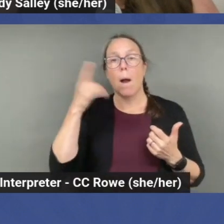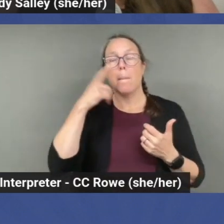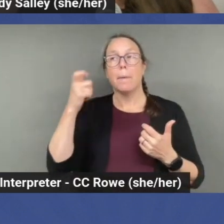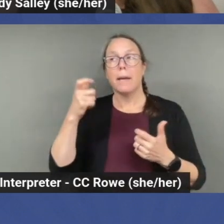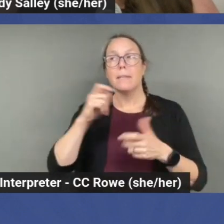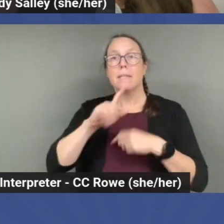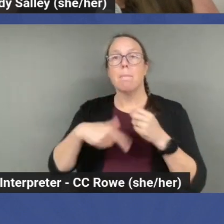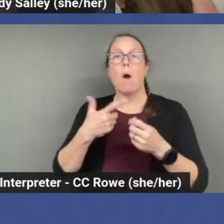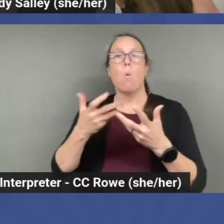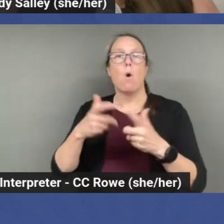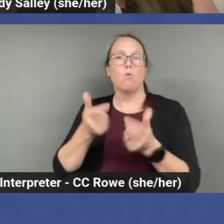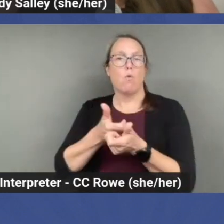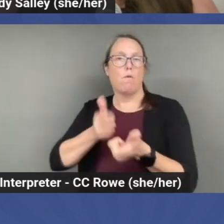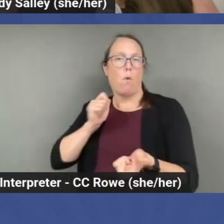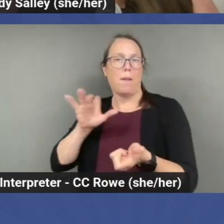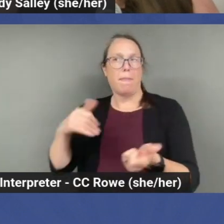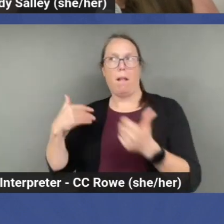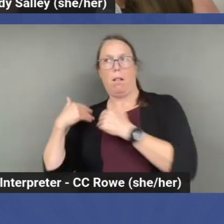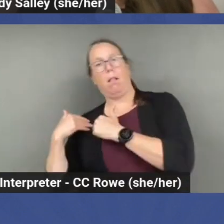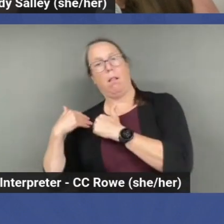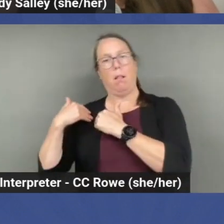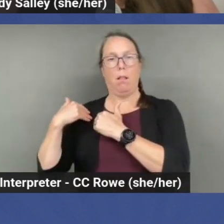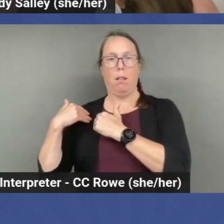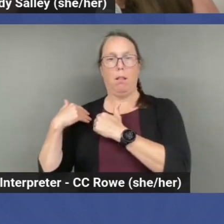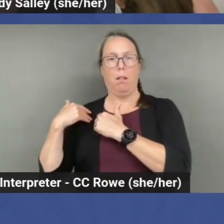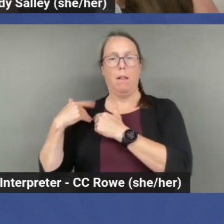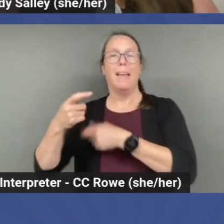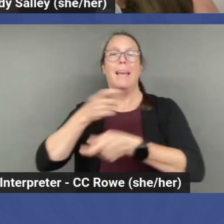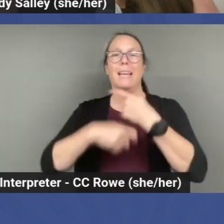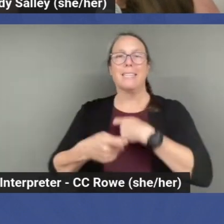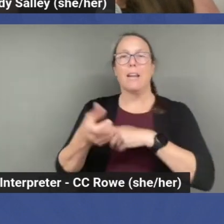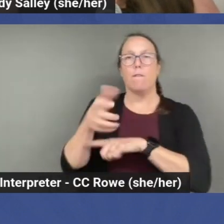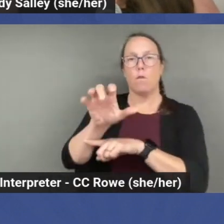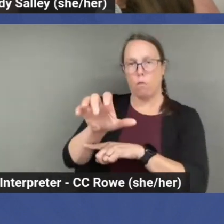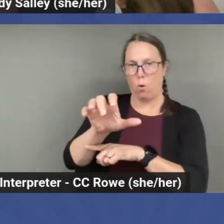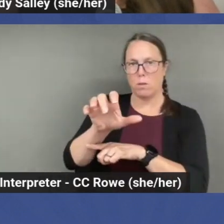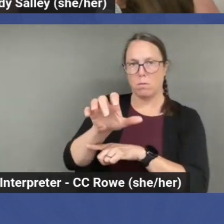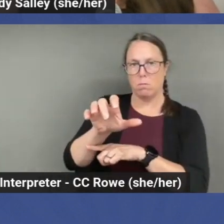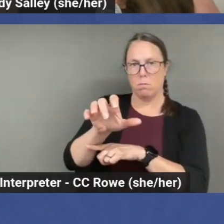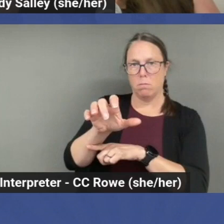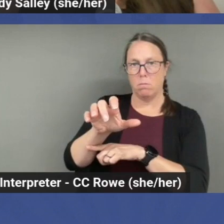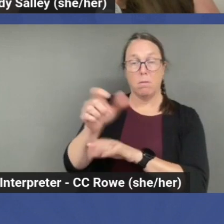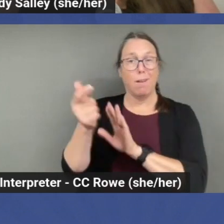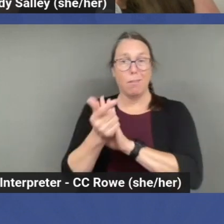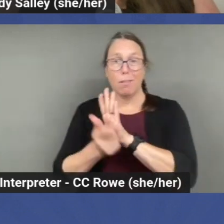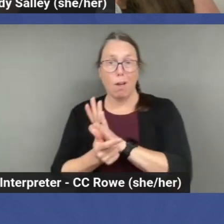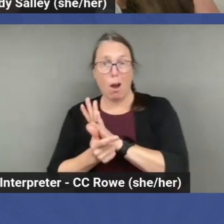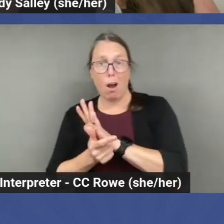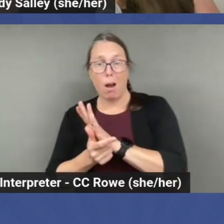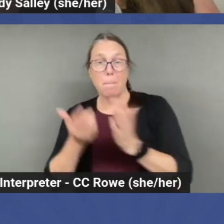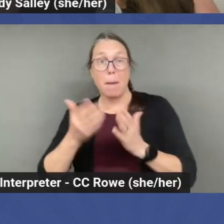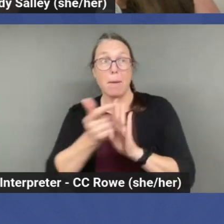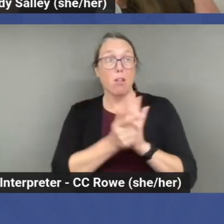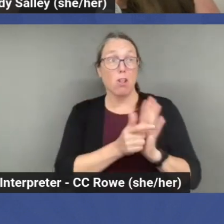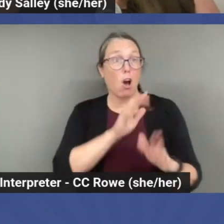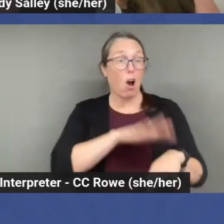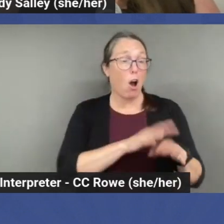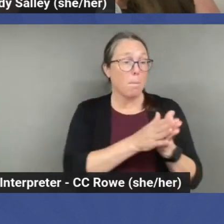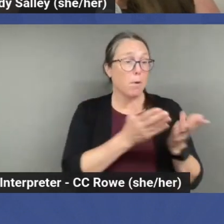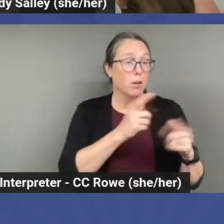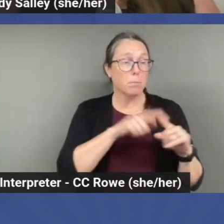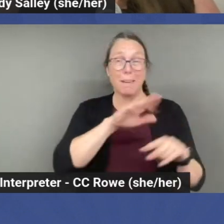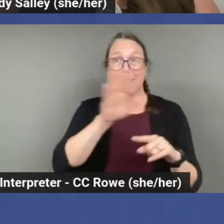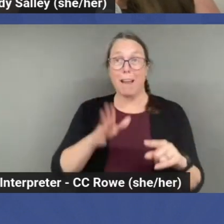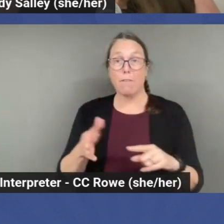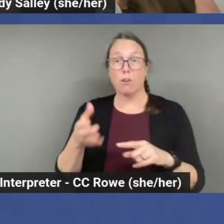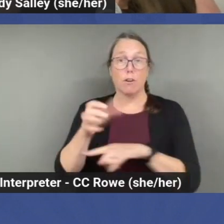avoiding liability rather than the enforcement of it. Like the law could never be enforced, and also